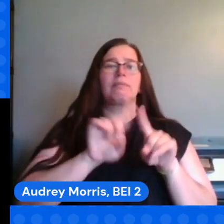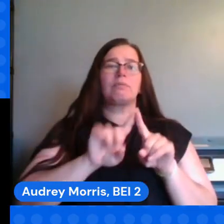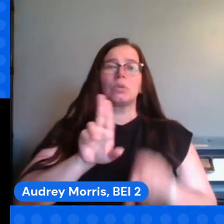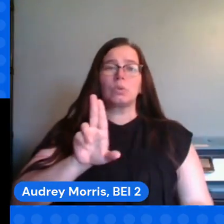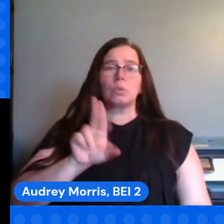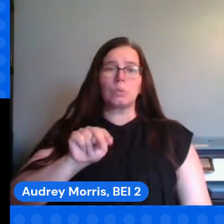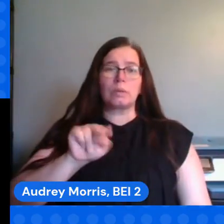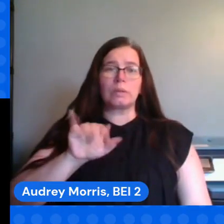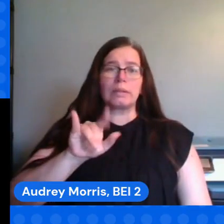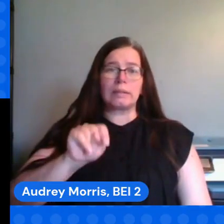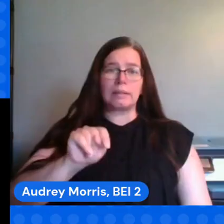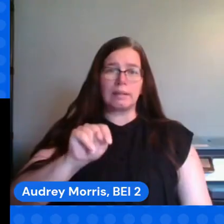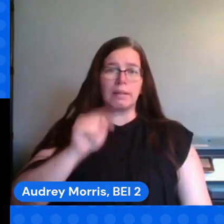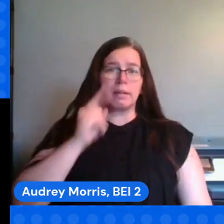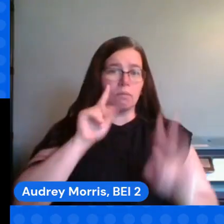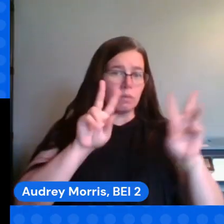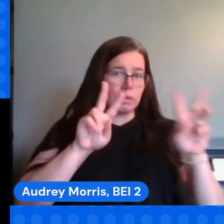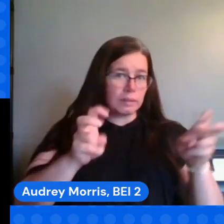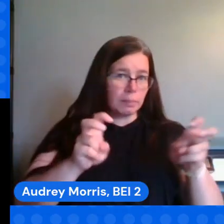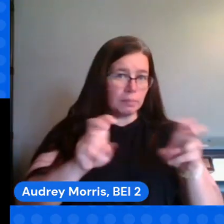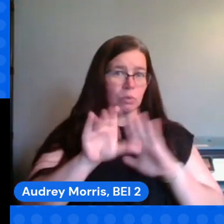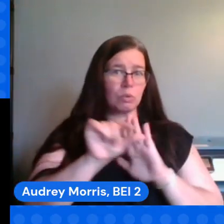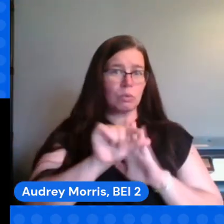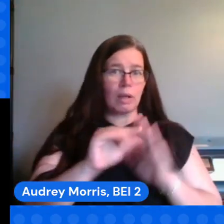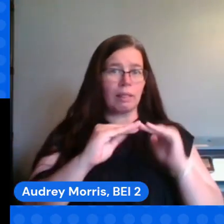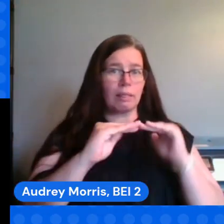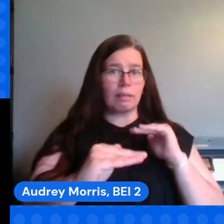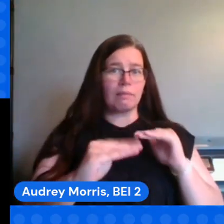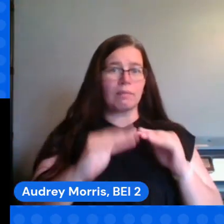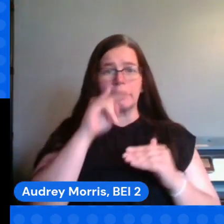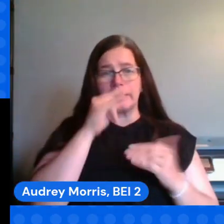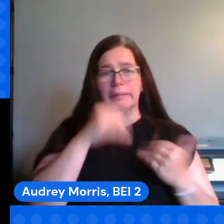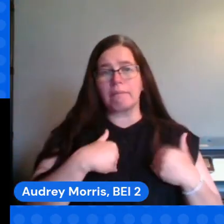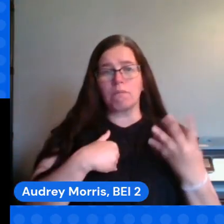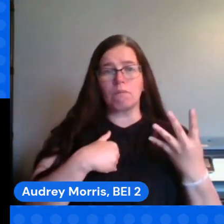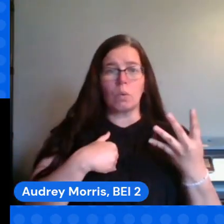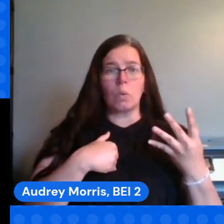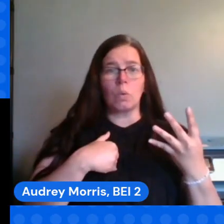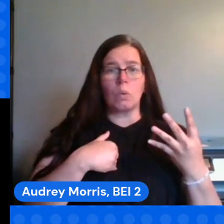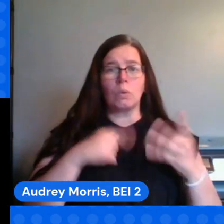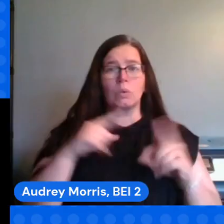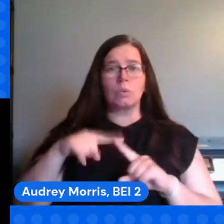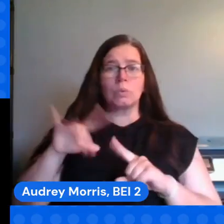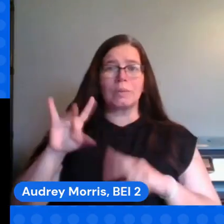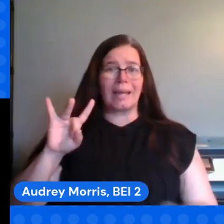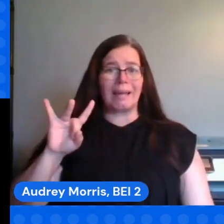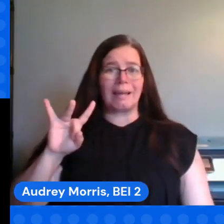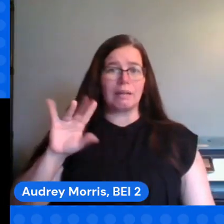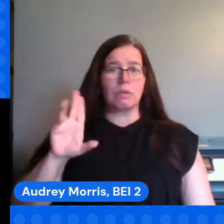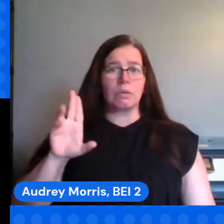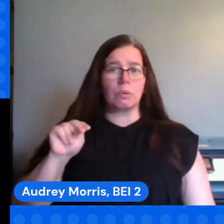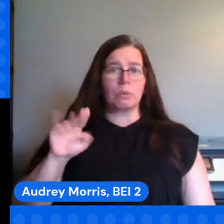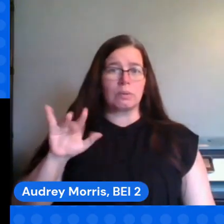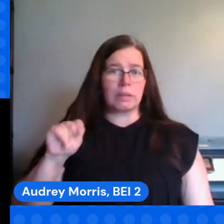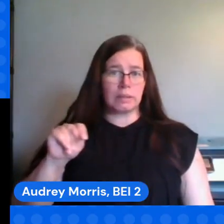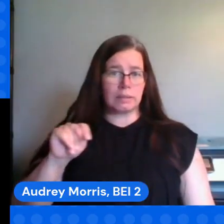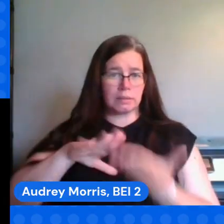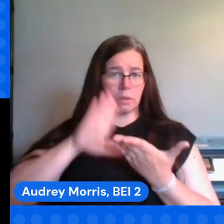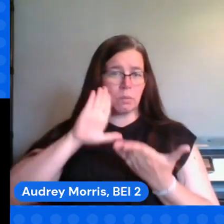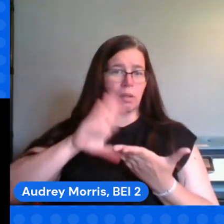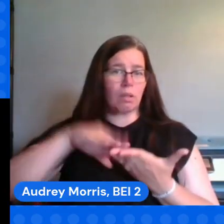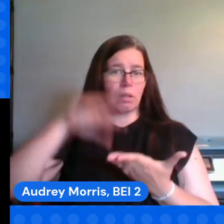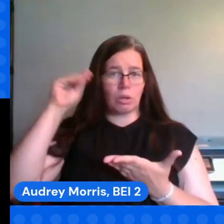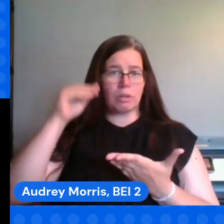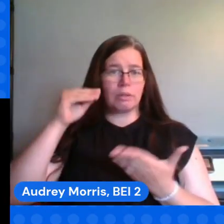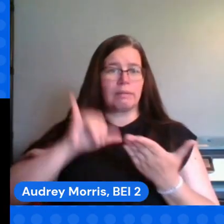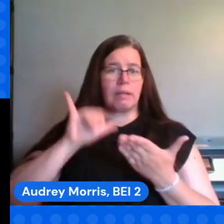depending on the subject or the grade level, the kids may have anywhere from four to eight units of content that they're learning over the course of the school